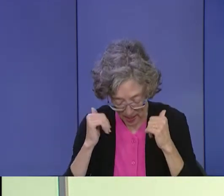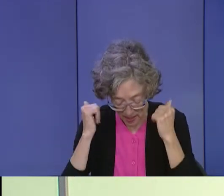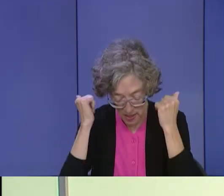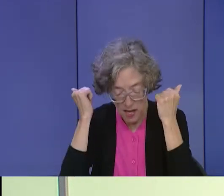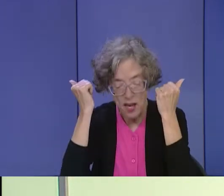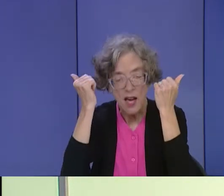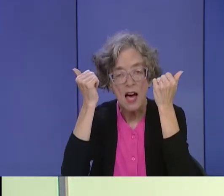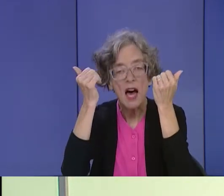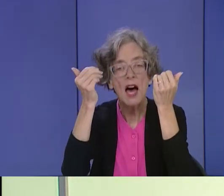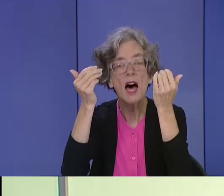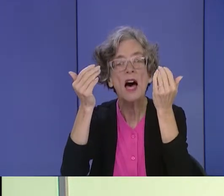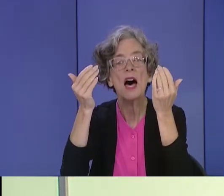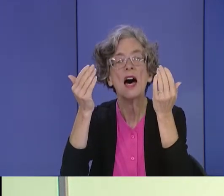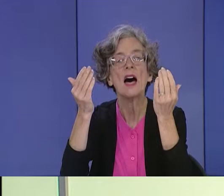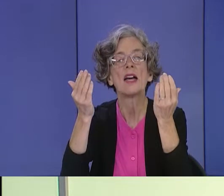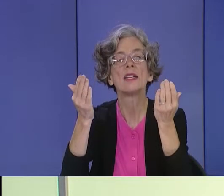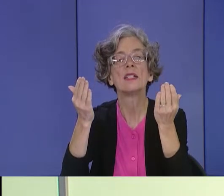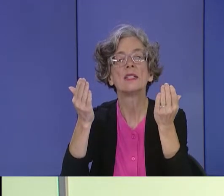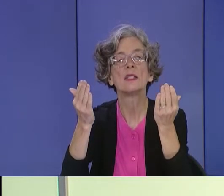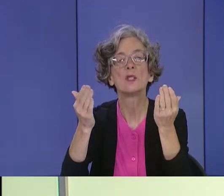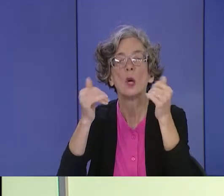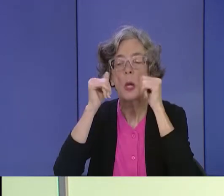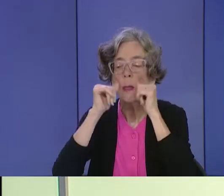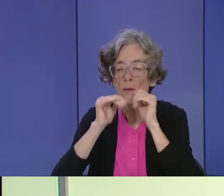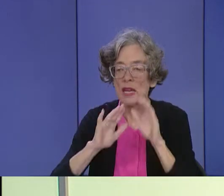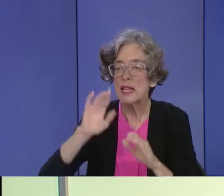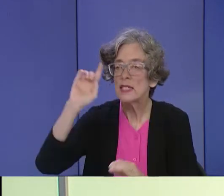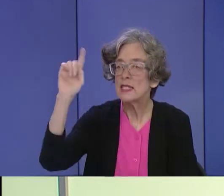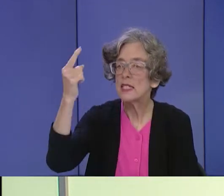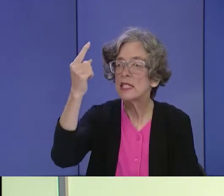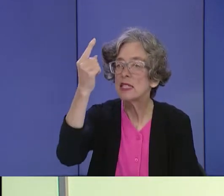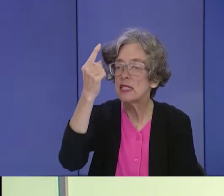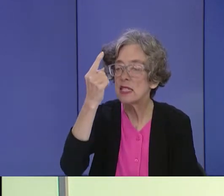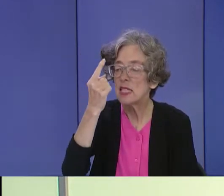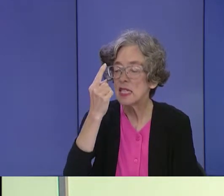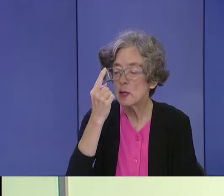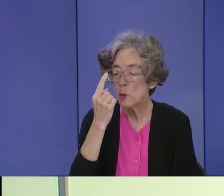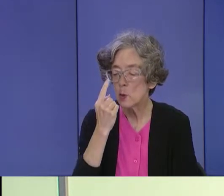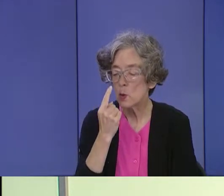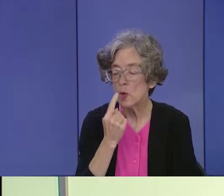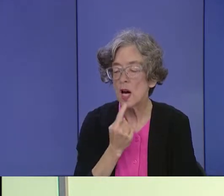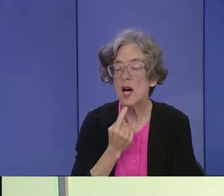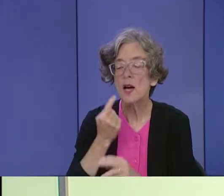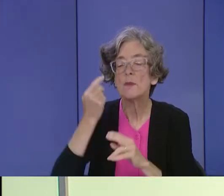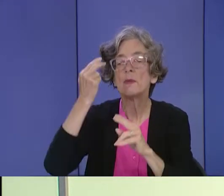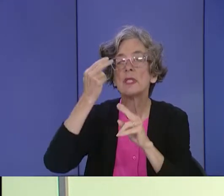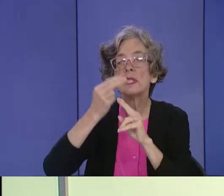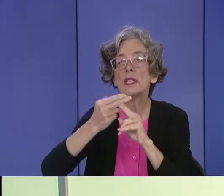Blessed is he.